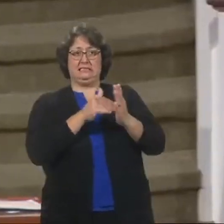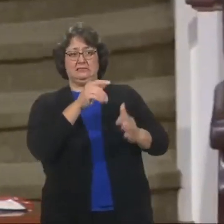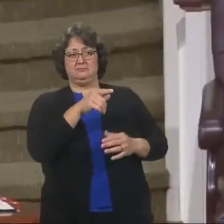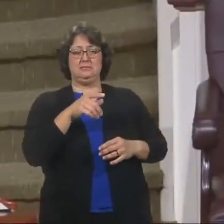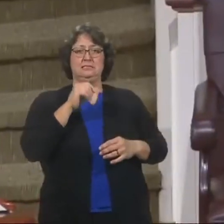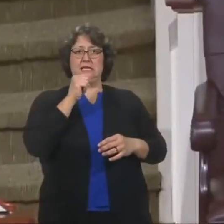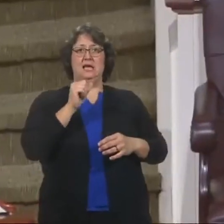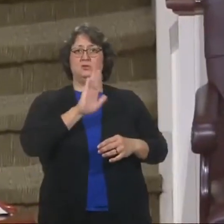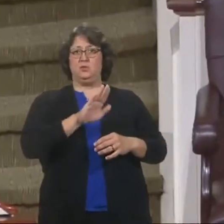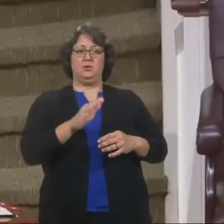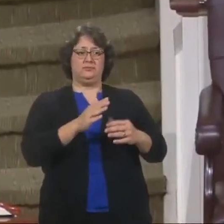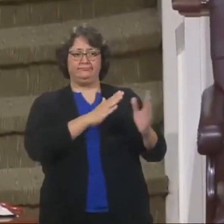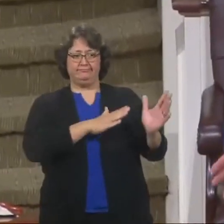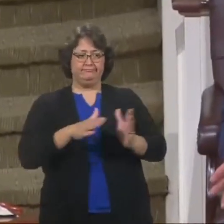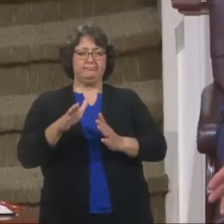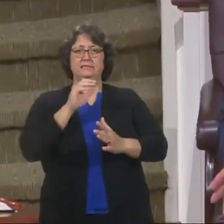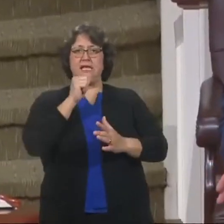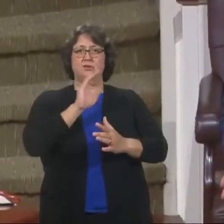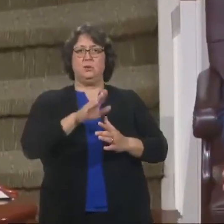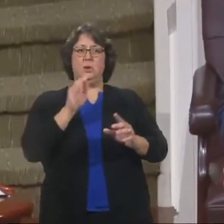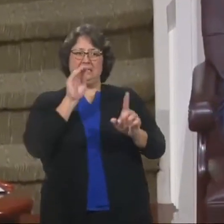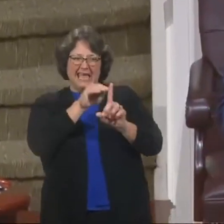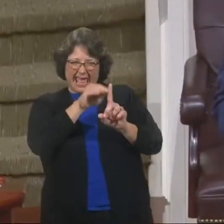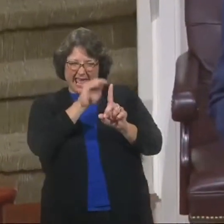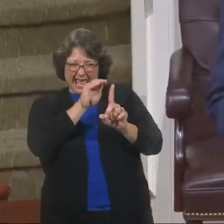agenda, not your nagging.